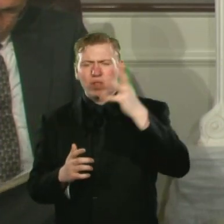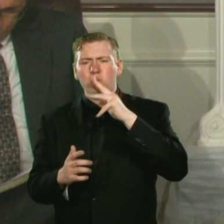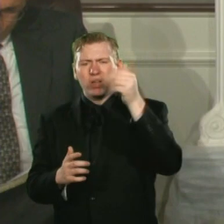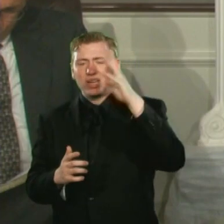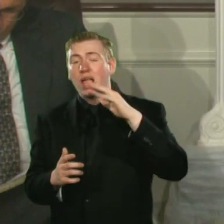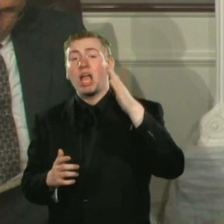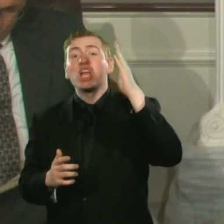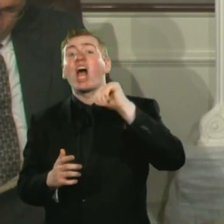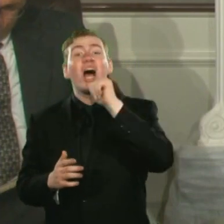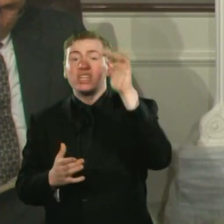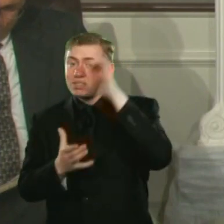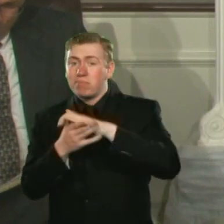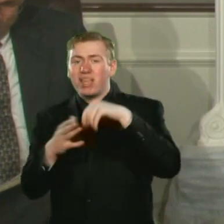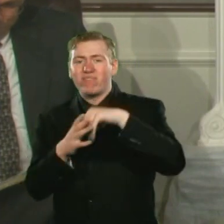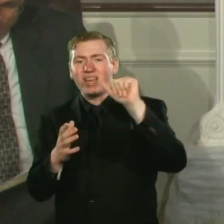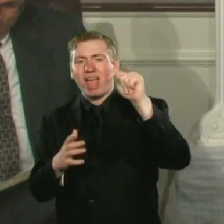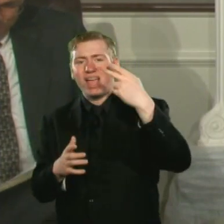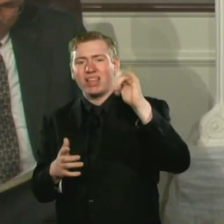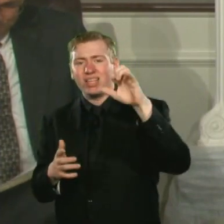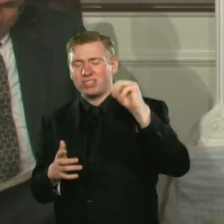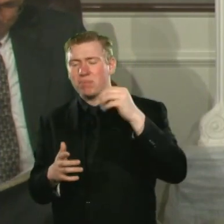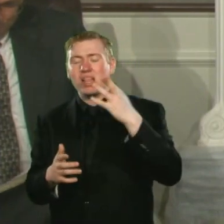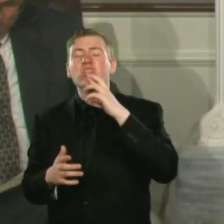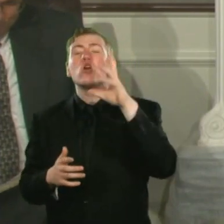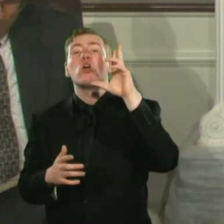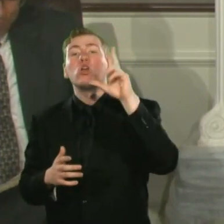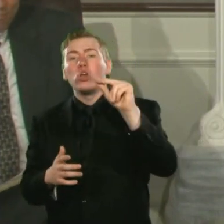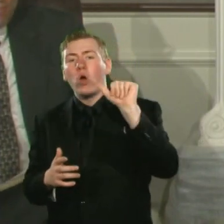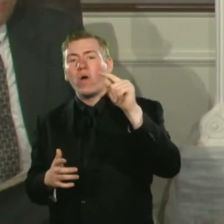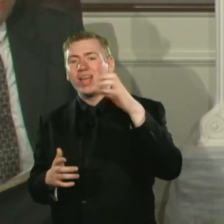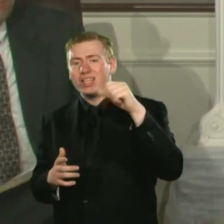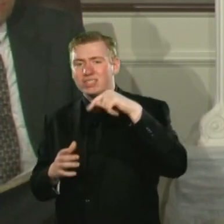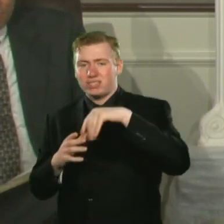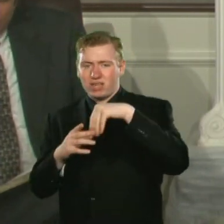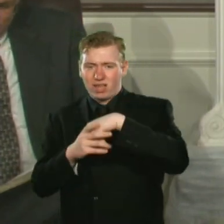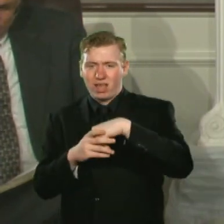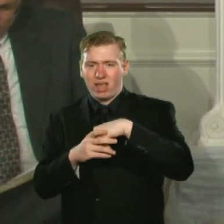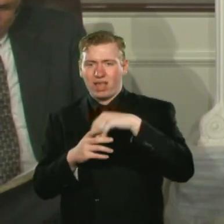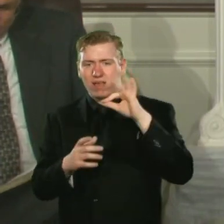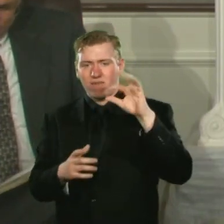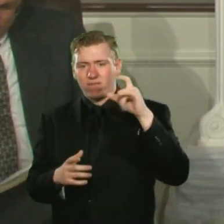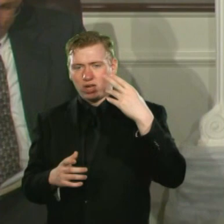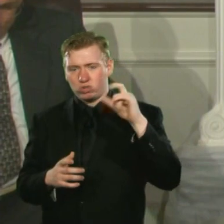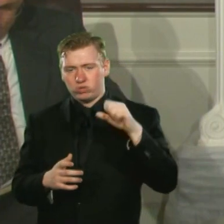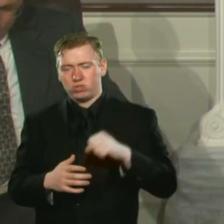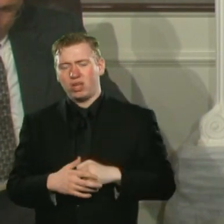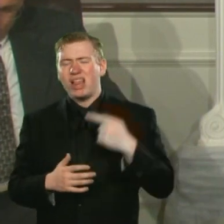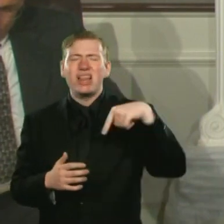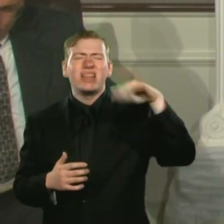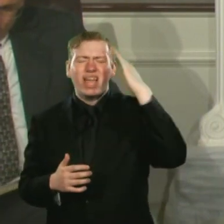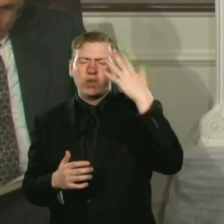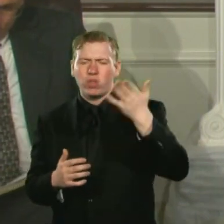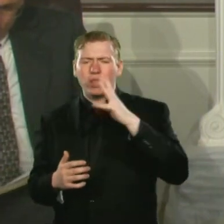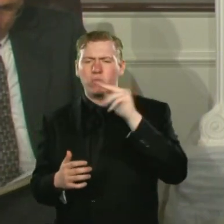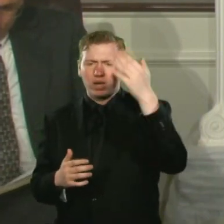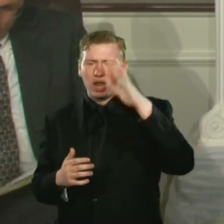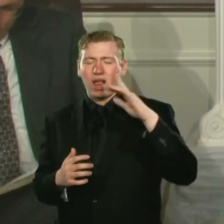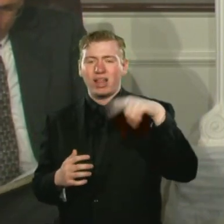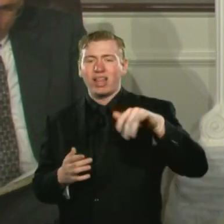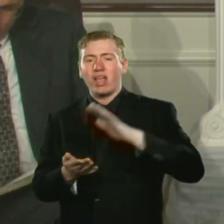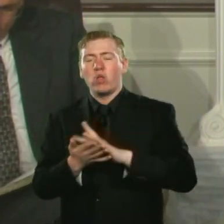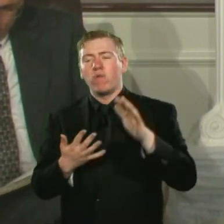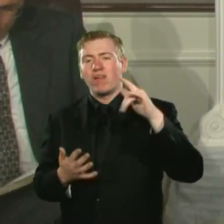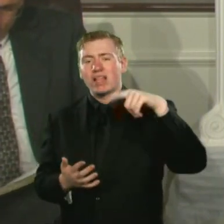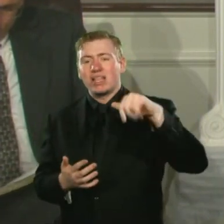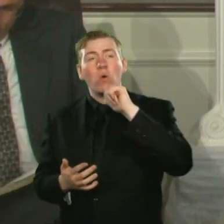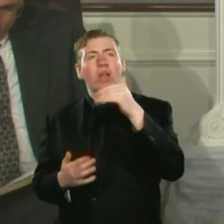believe in atheists, okay? There are no atheists in foxholes. He said they knew there was a God, but they glorified him. They were not thankful